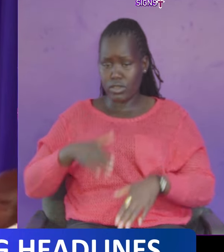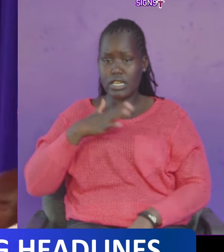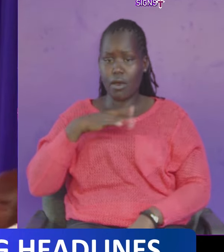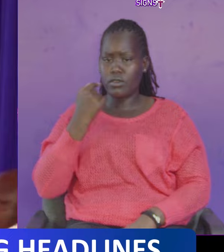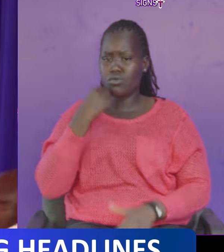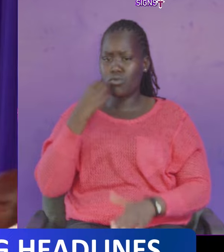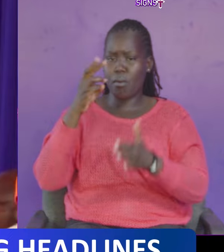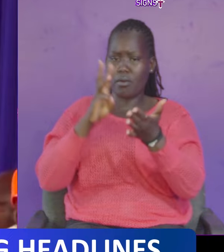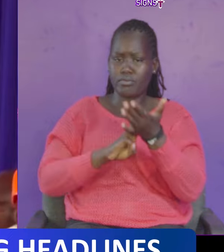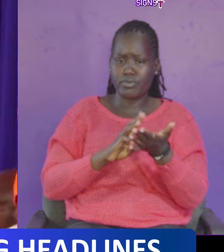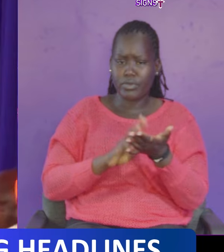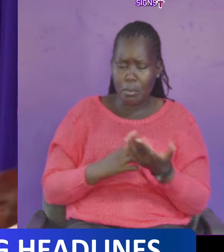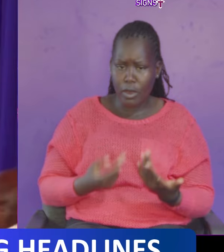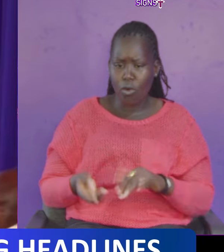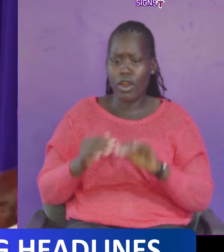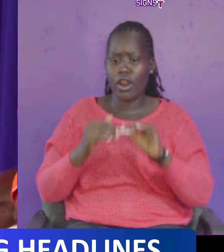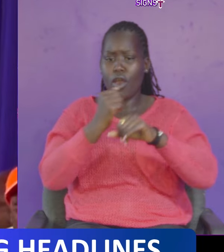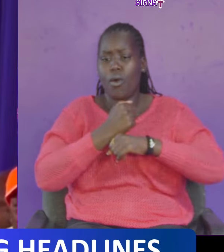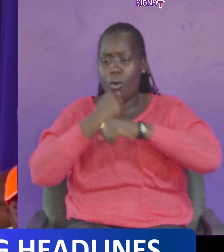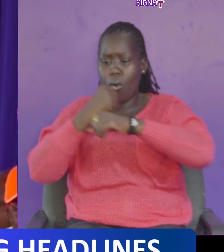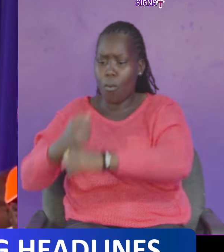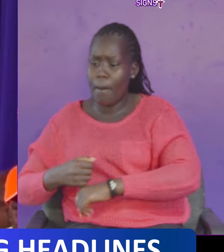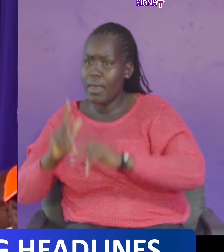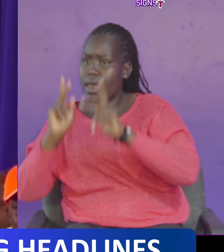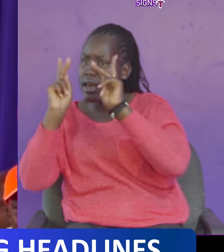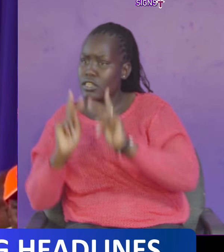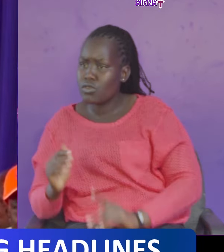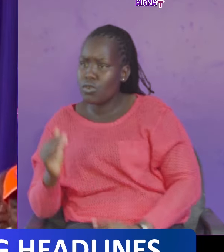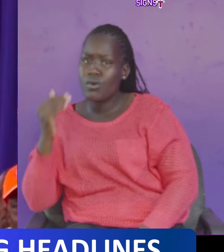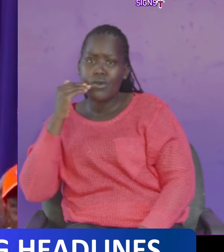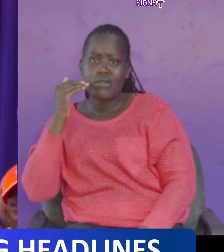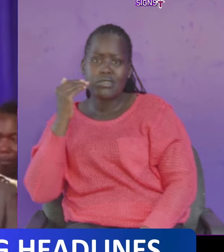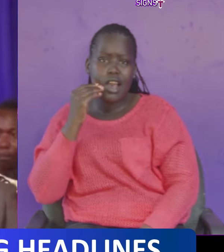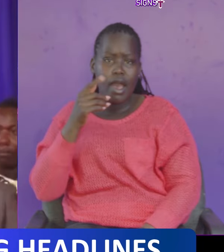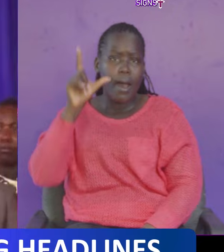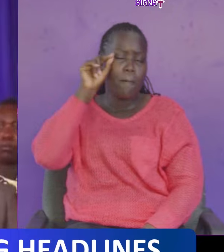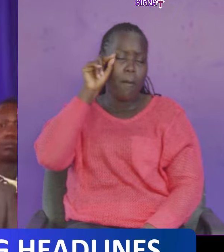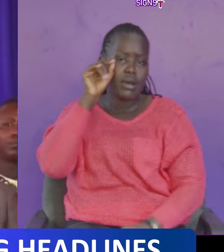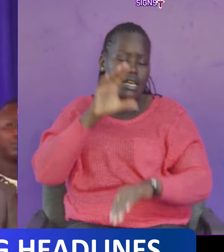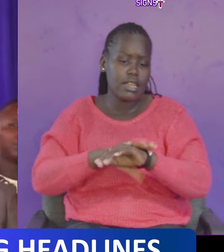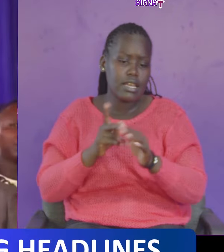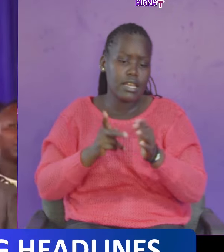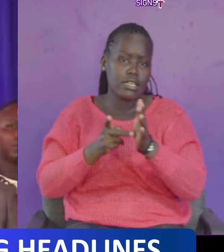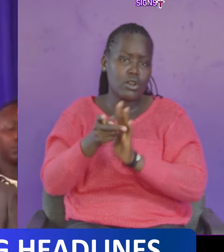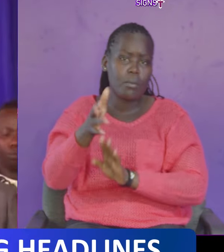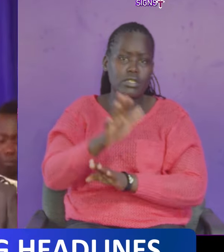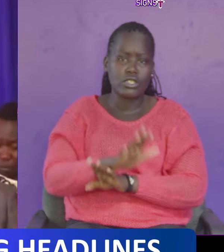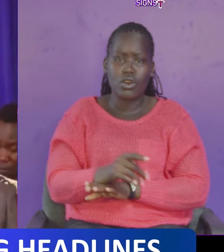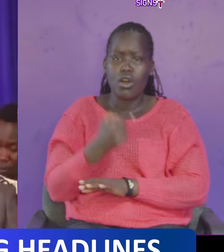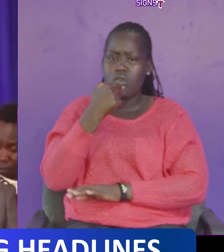Bay, wameumia Kisumu, wameumia Siaya, wameumia Mombasa wapate pesa yao. Anatuimbia 2 term ama 1